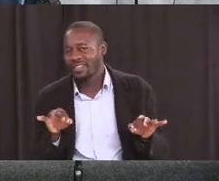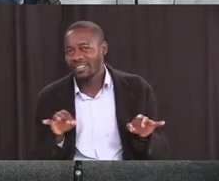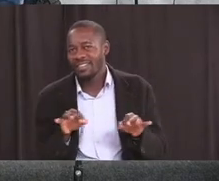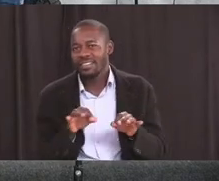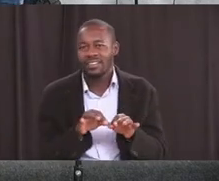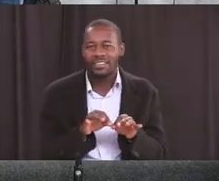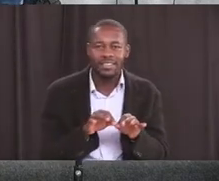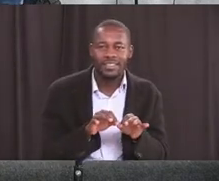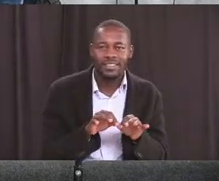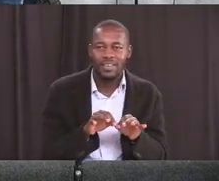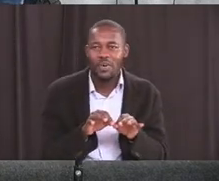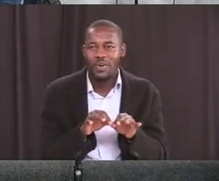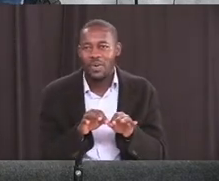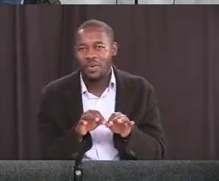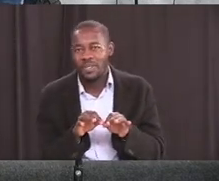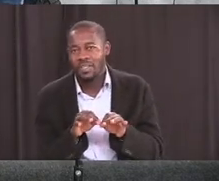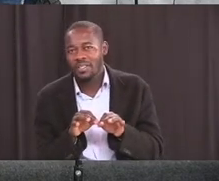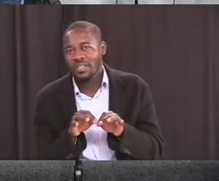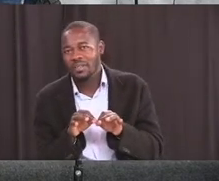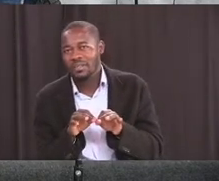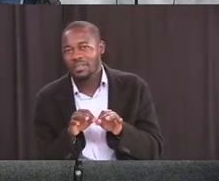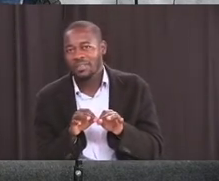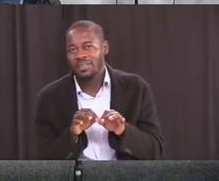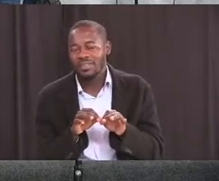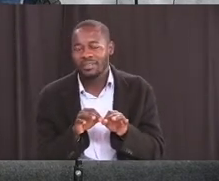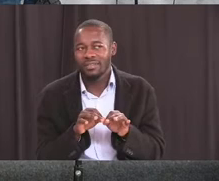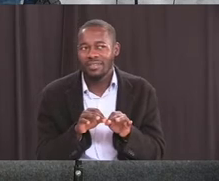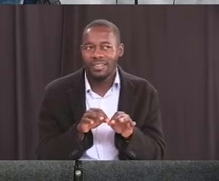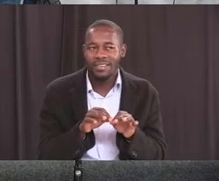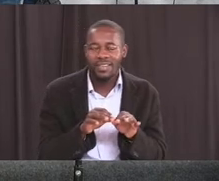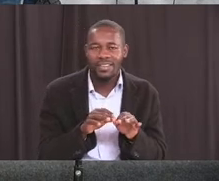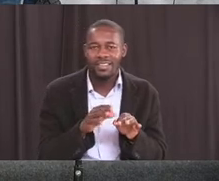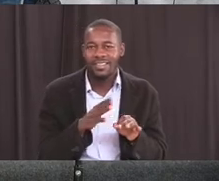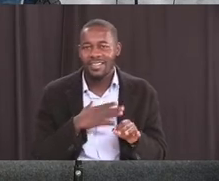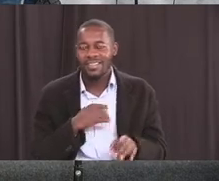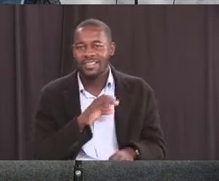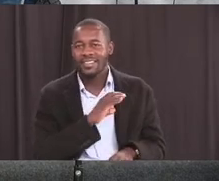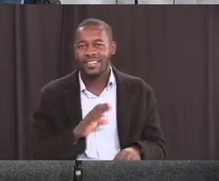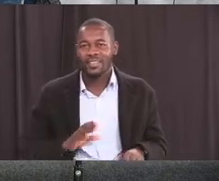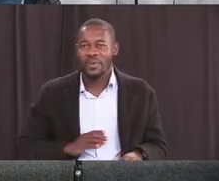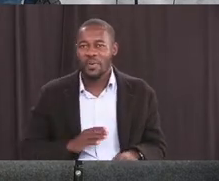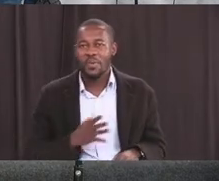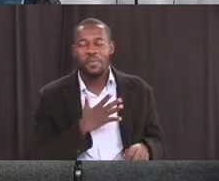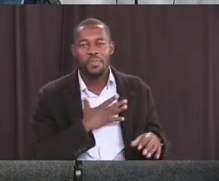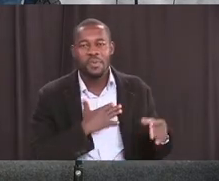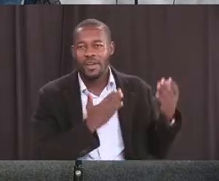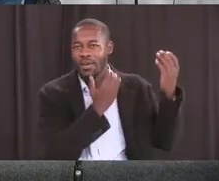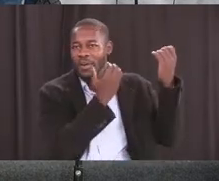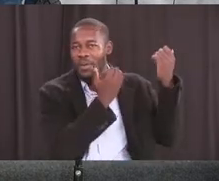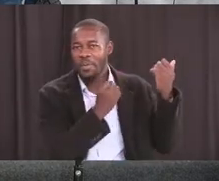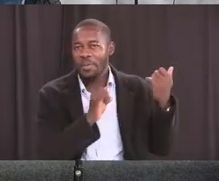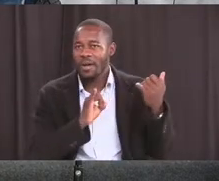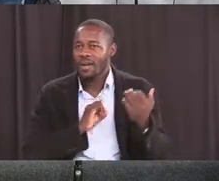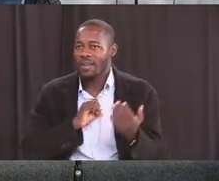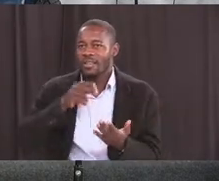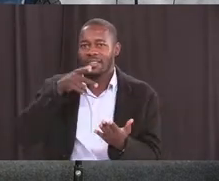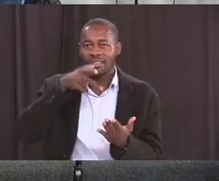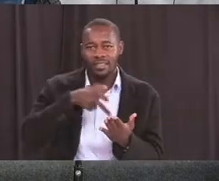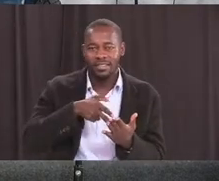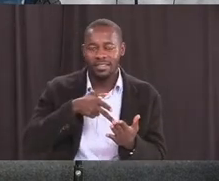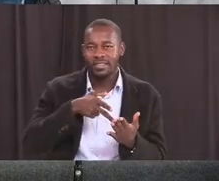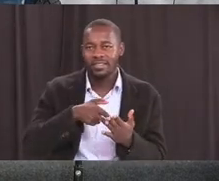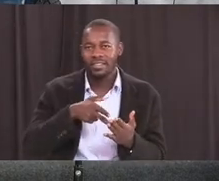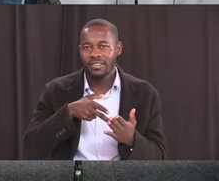striving ceases. My comforter, my all in all, here in